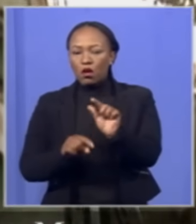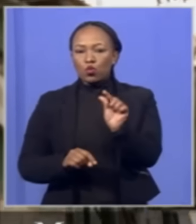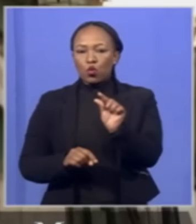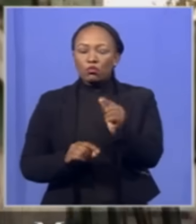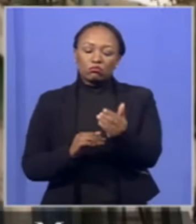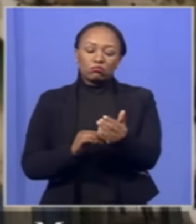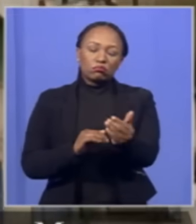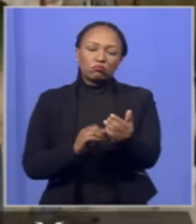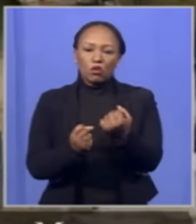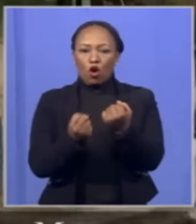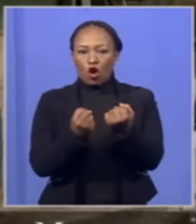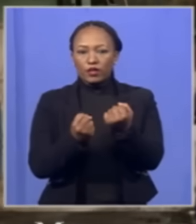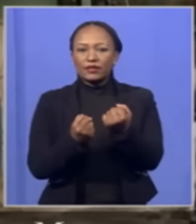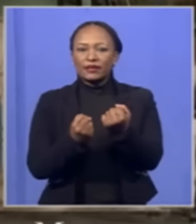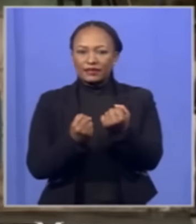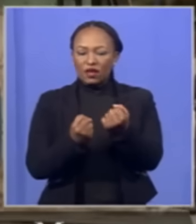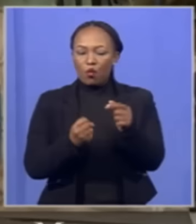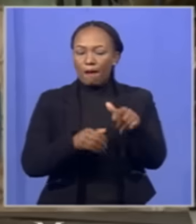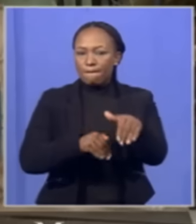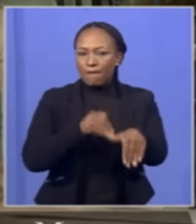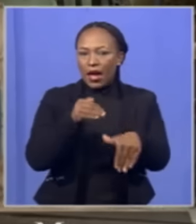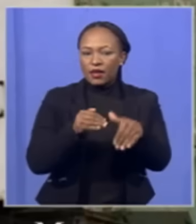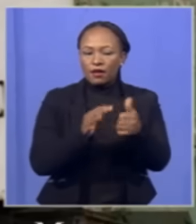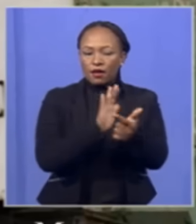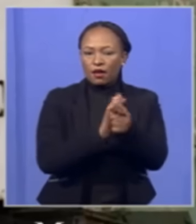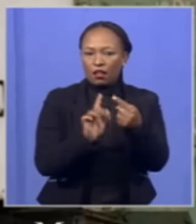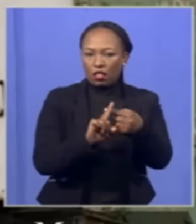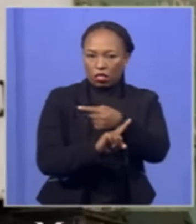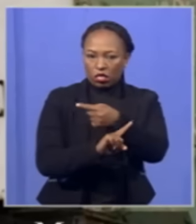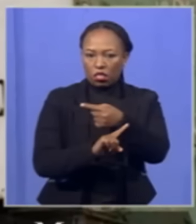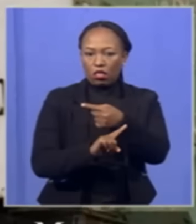kgotlatshekelo ka ntlha ya go rafa le go tlola molao wa bofudugedi.